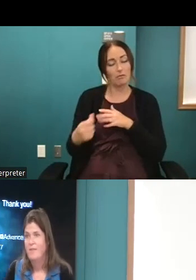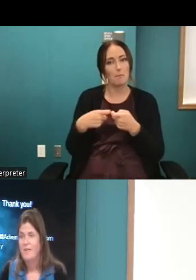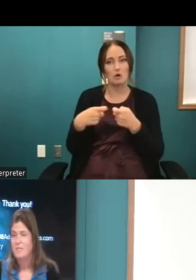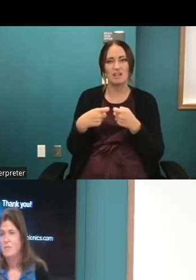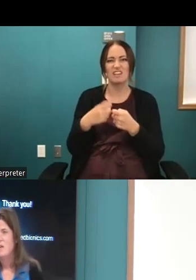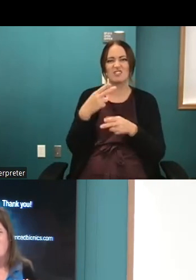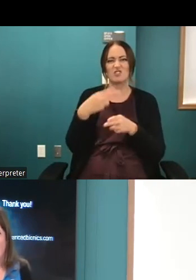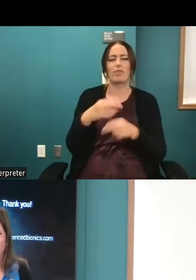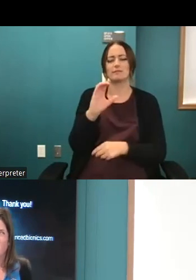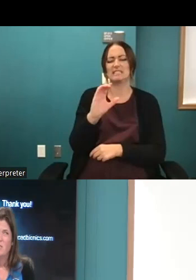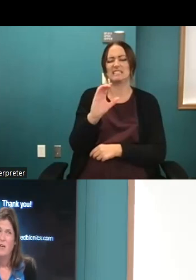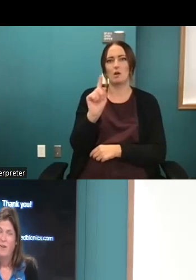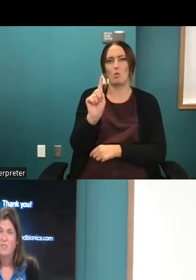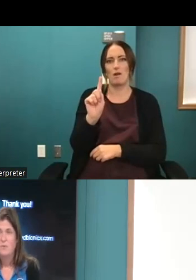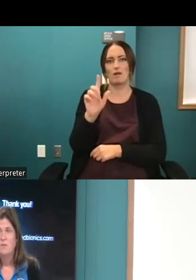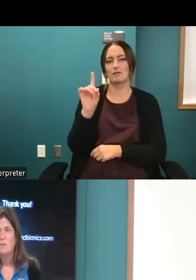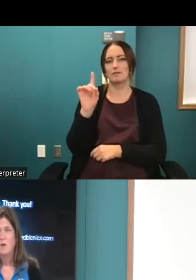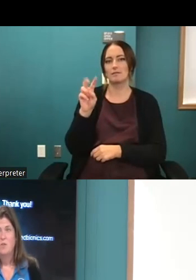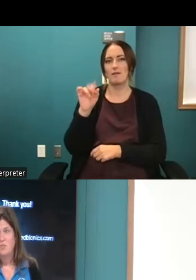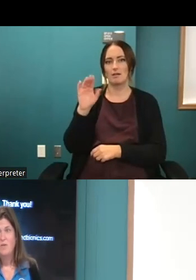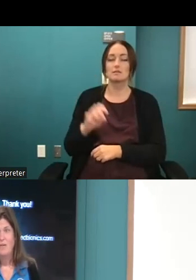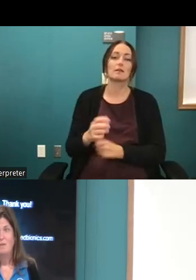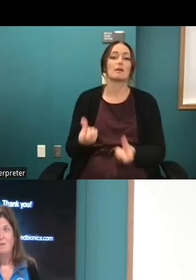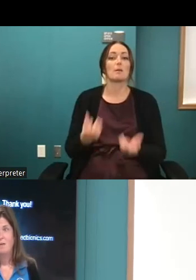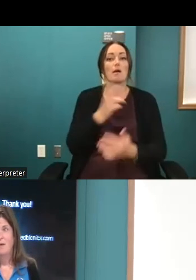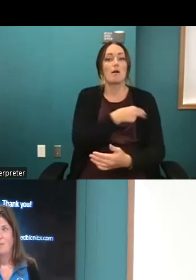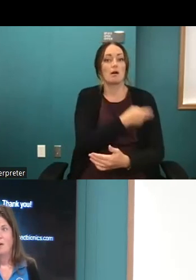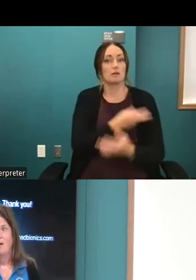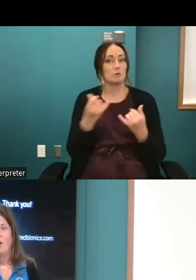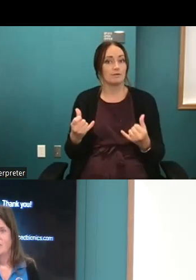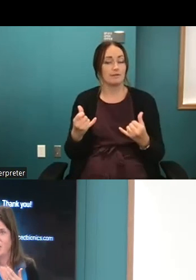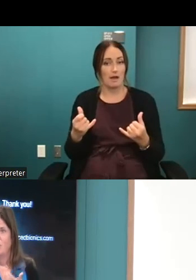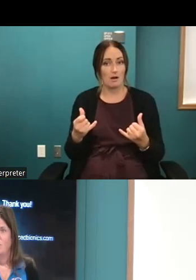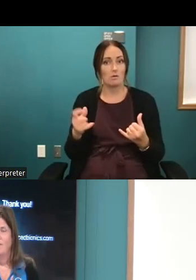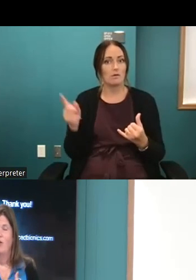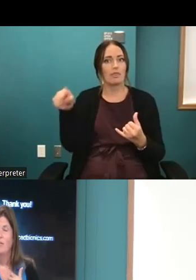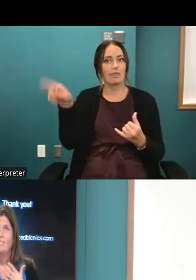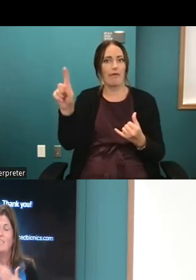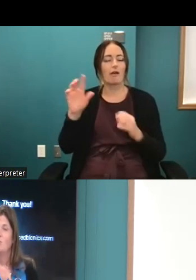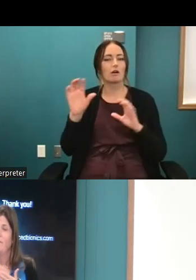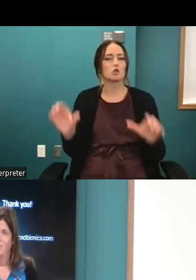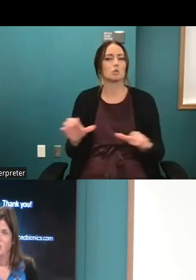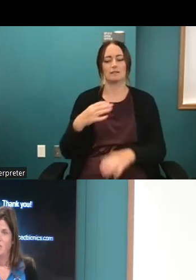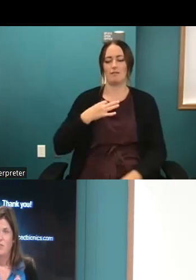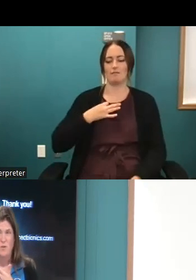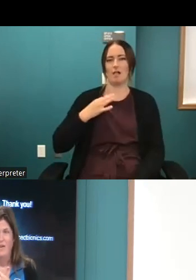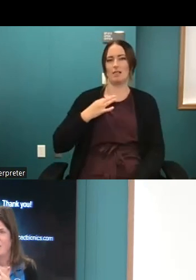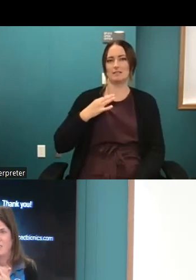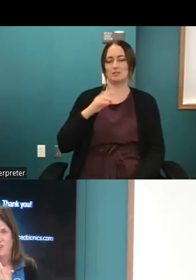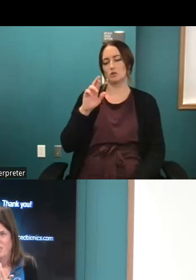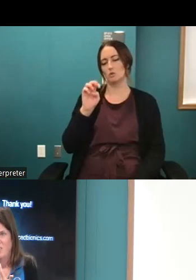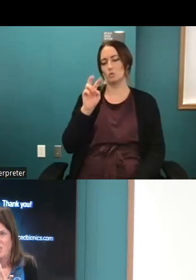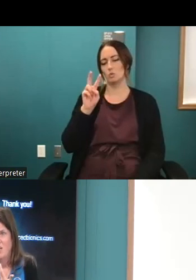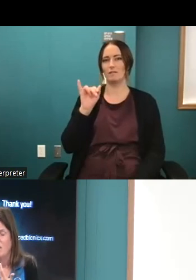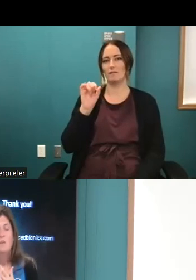C1 devices. Oftentimes a lot of hospitals are doing a volunteer revision, even though the device